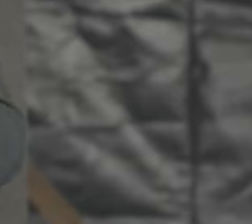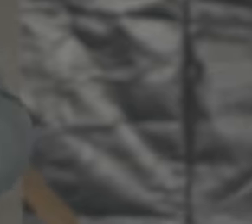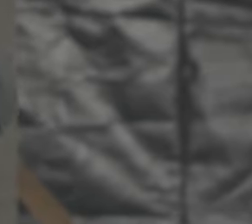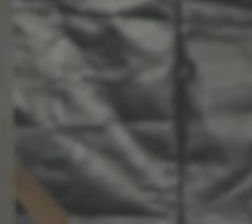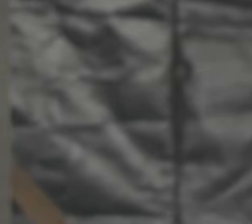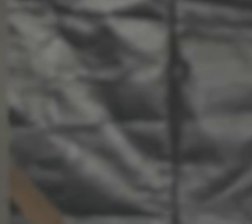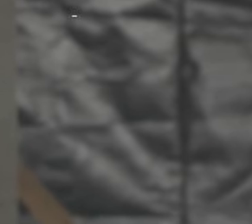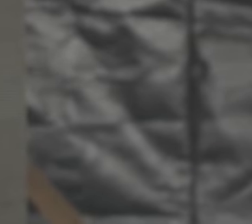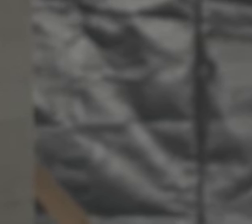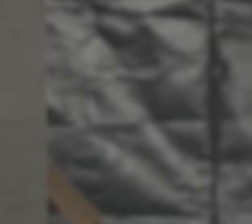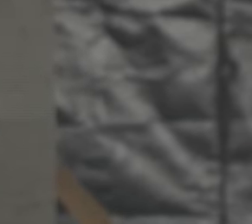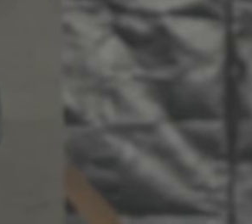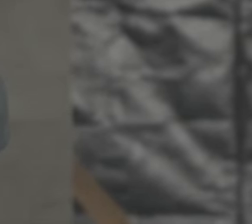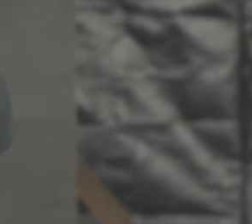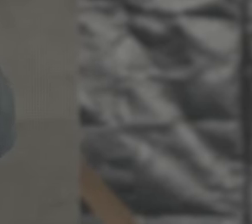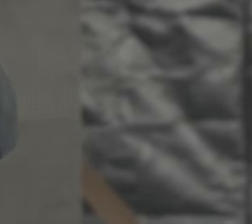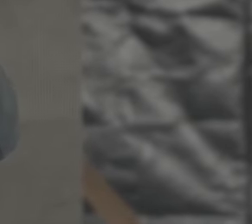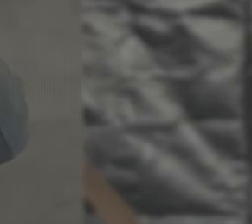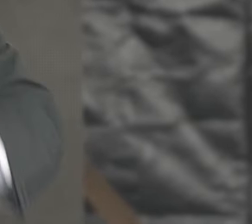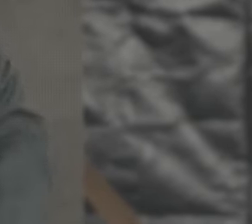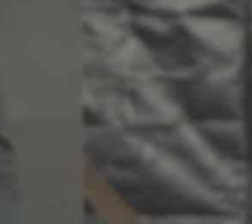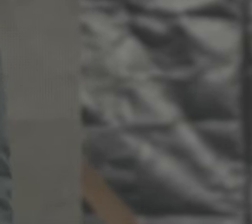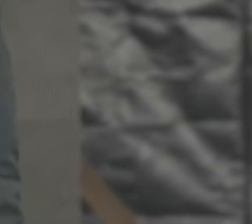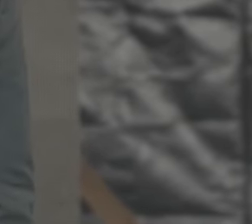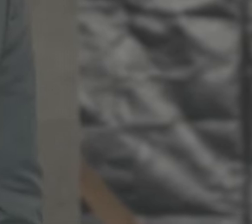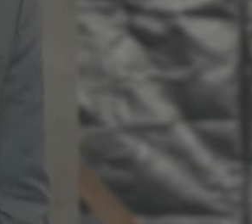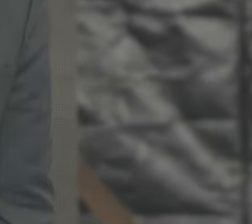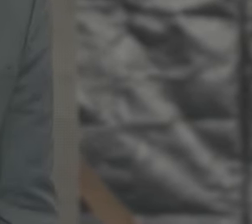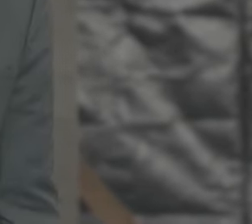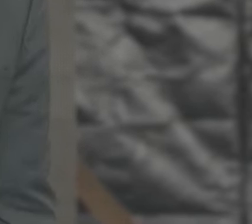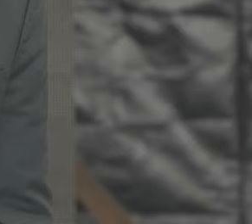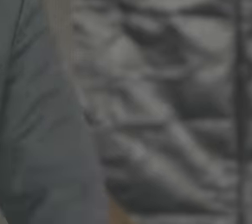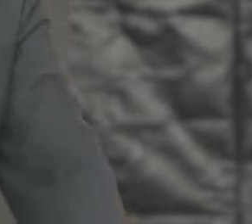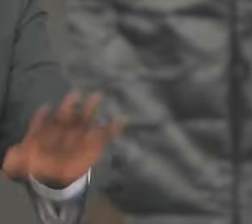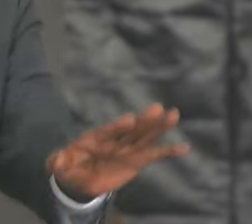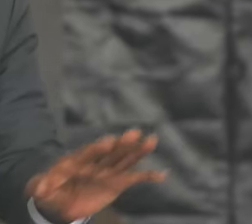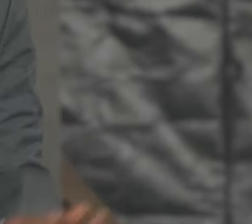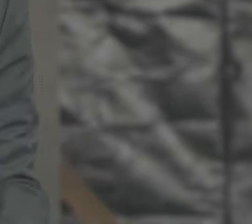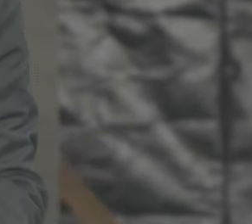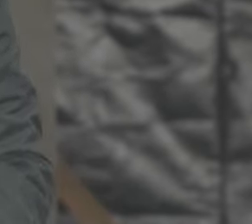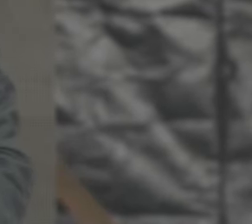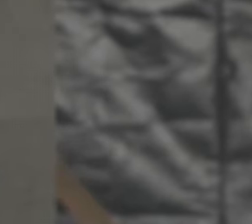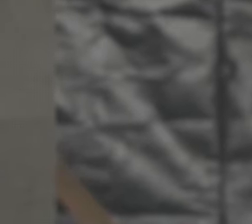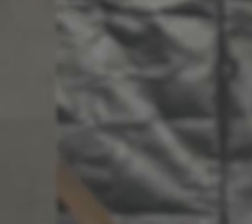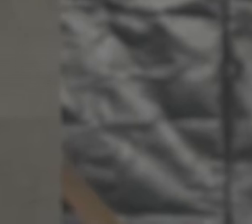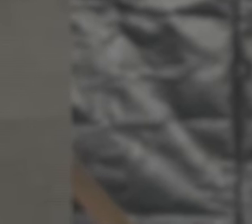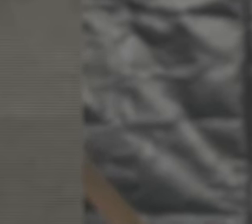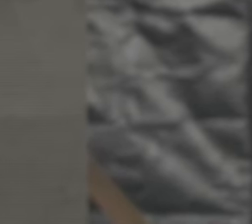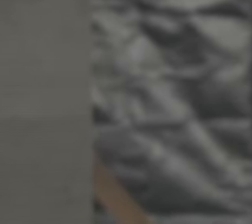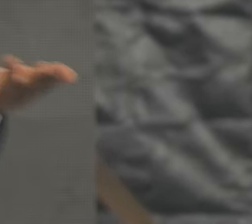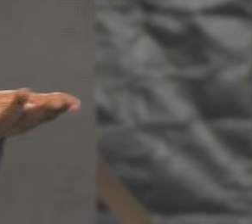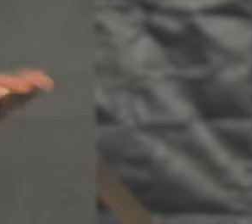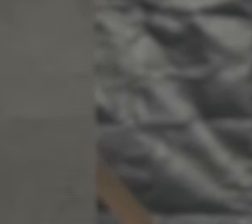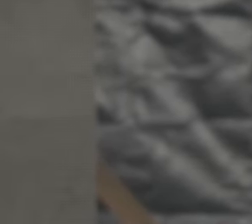they expected, the same thing they always did, the same thing they always